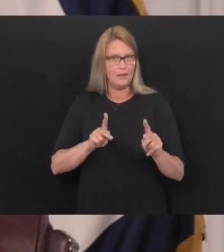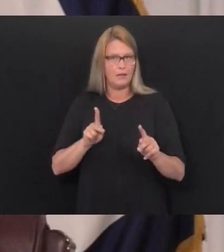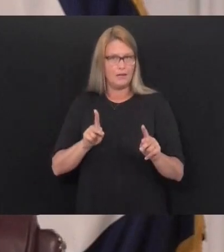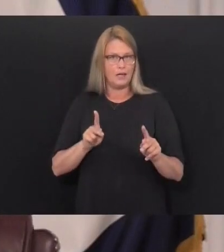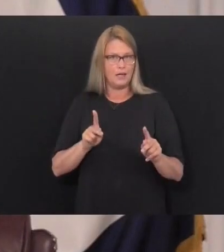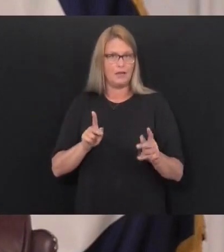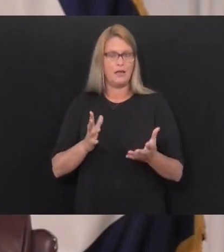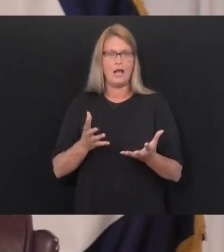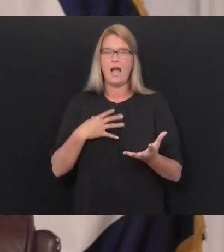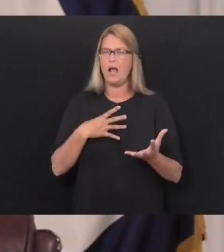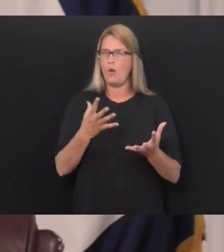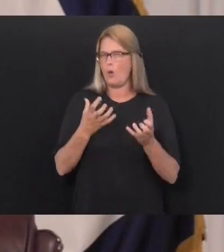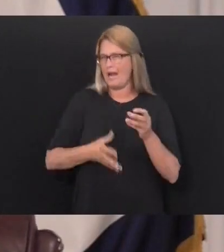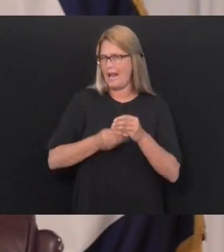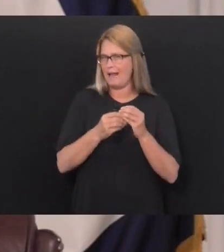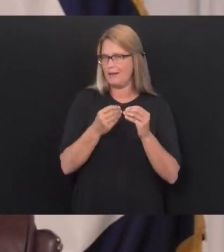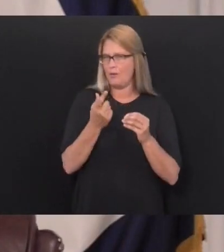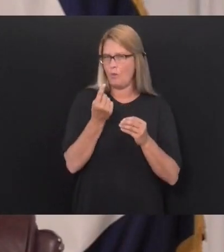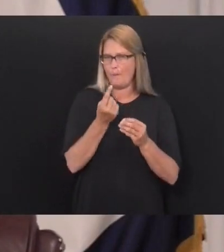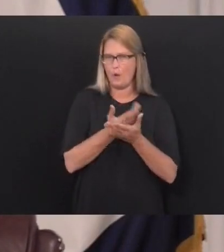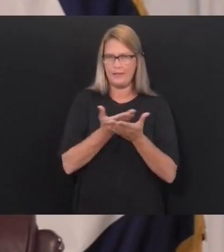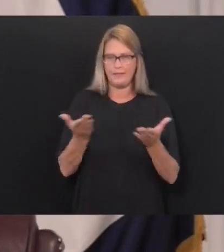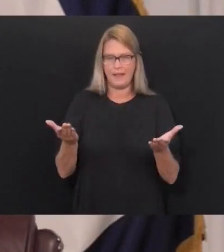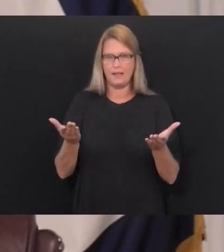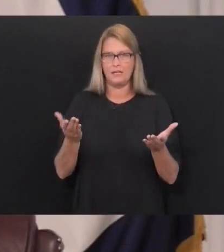Certainly, at this point, we're looking at that.